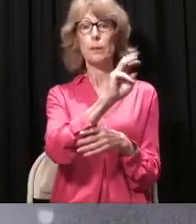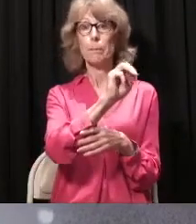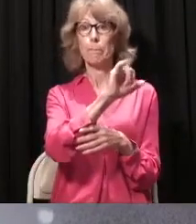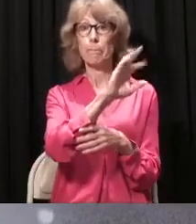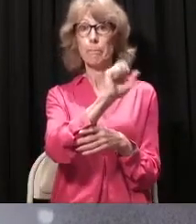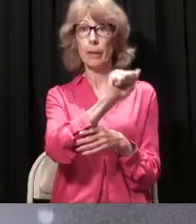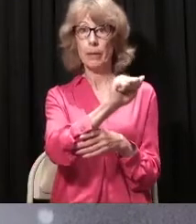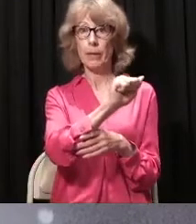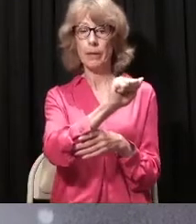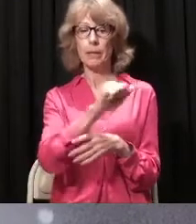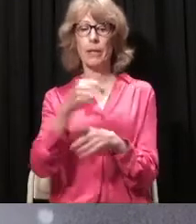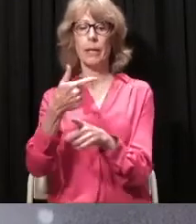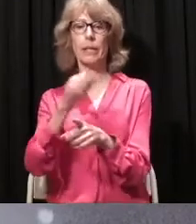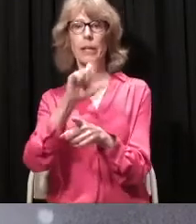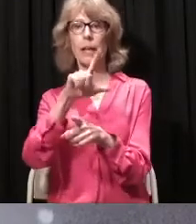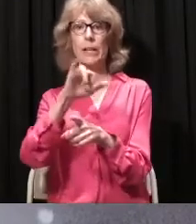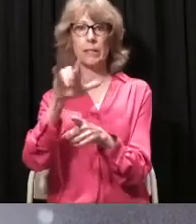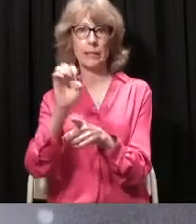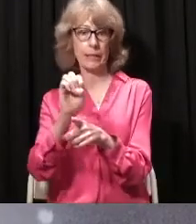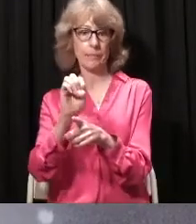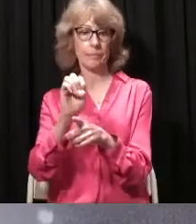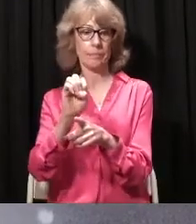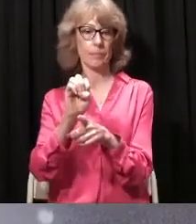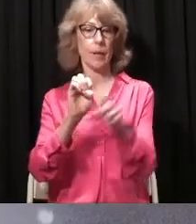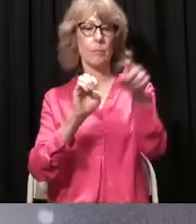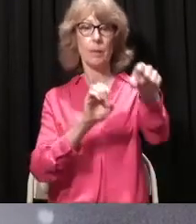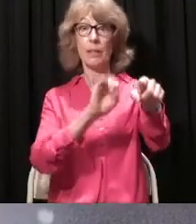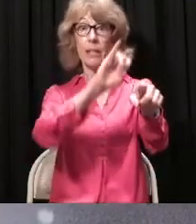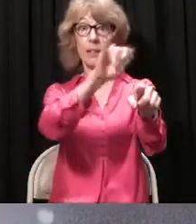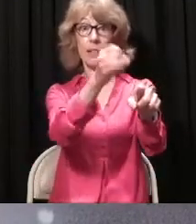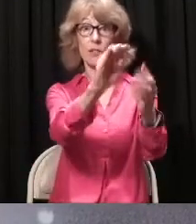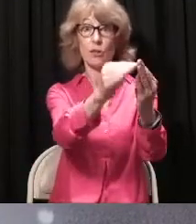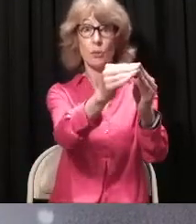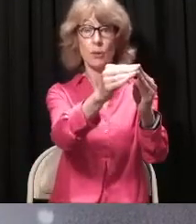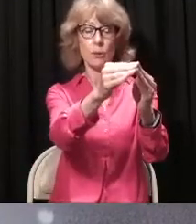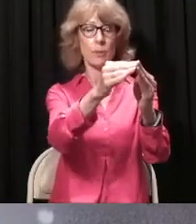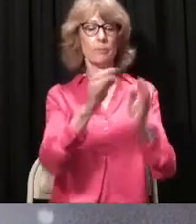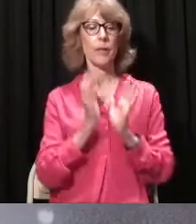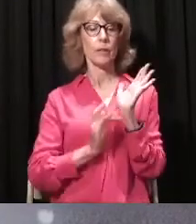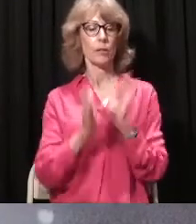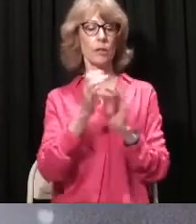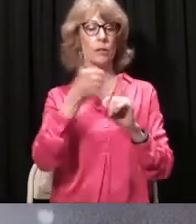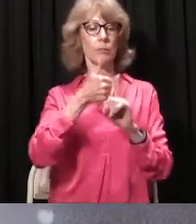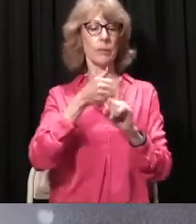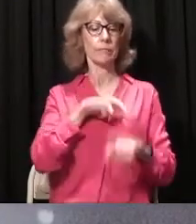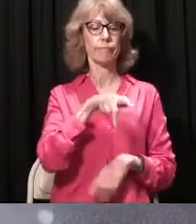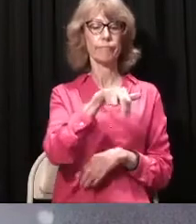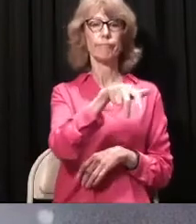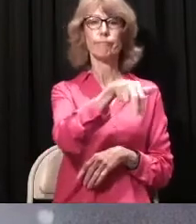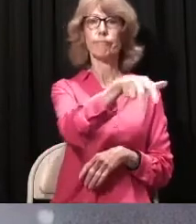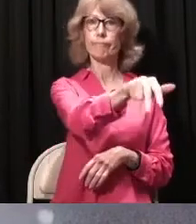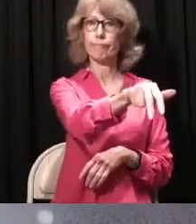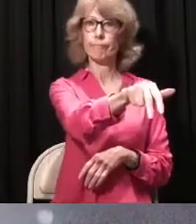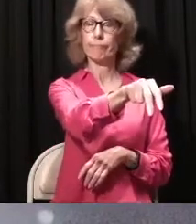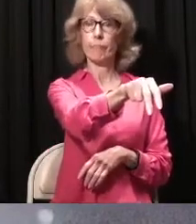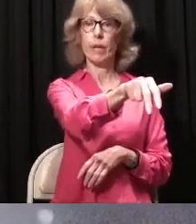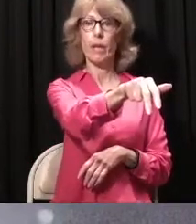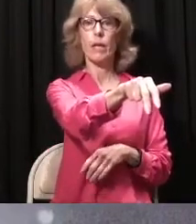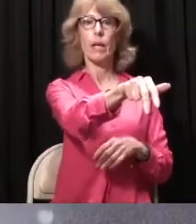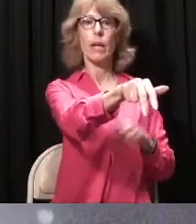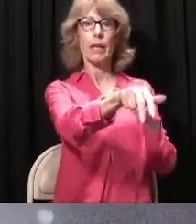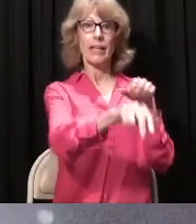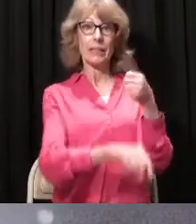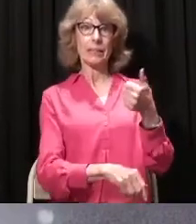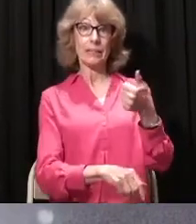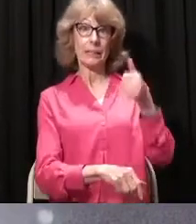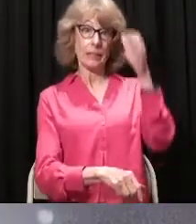border between Samaria and Galilee. As he was going into a village, 10 men who had leprosy met